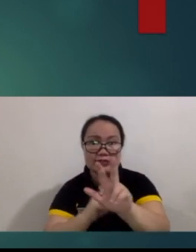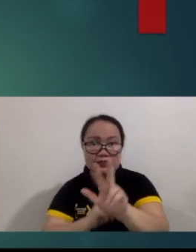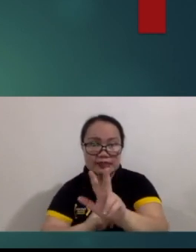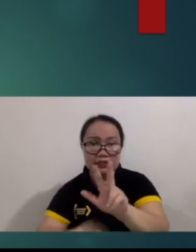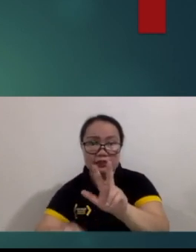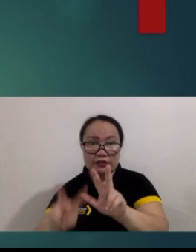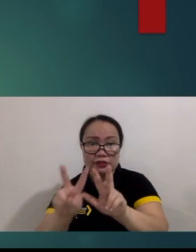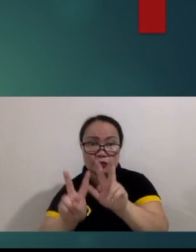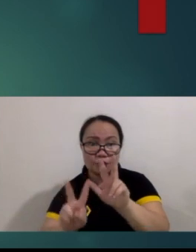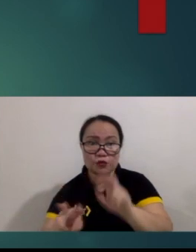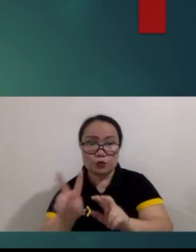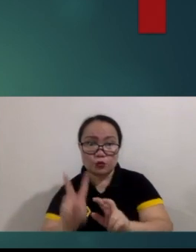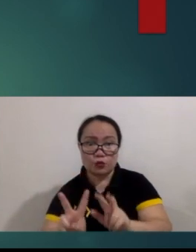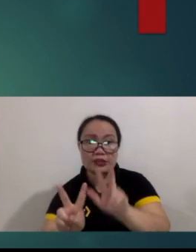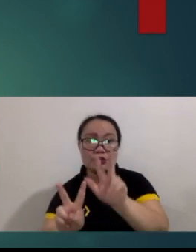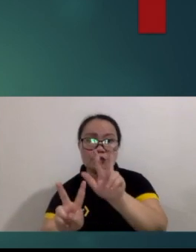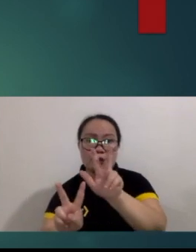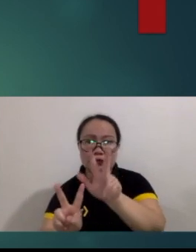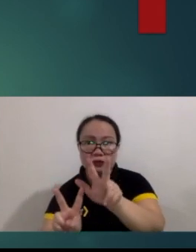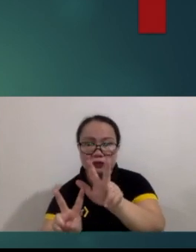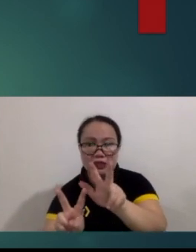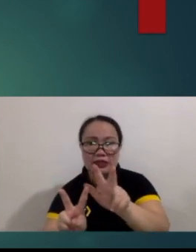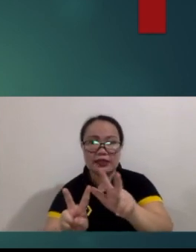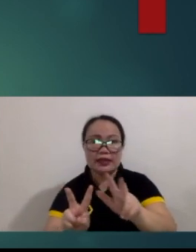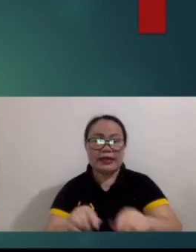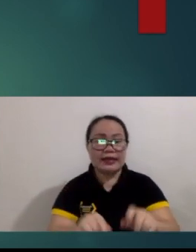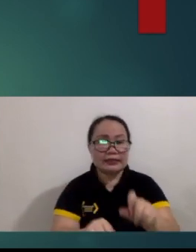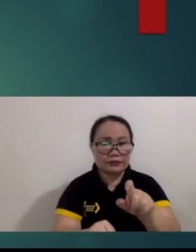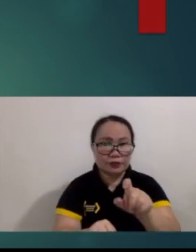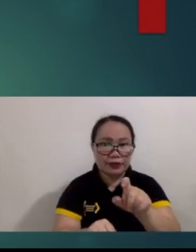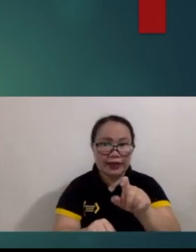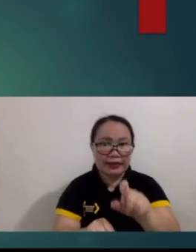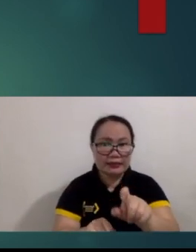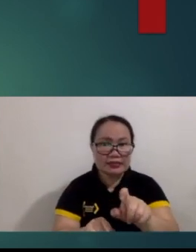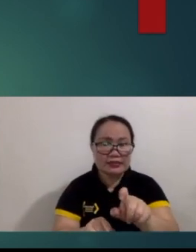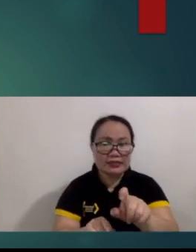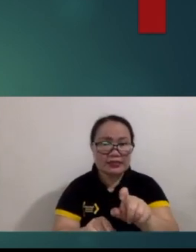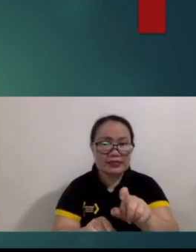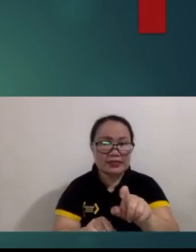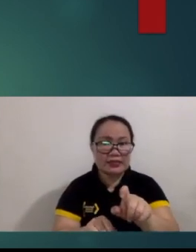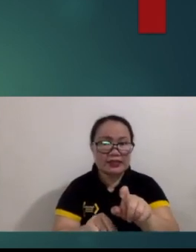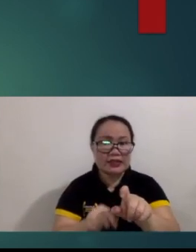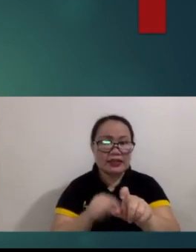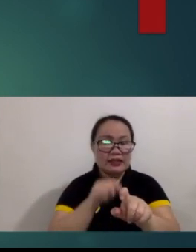3 is 3 raised to the, so 2 raised to the power of 3. And then for x,